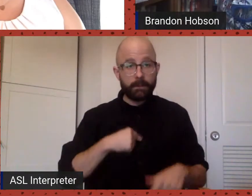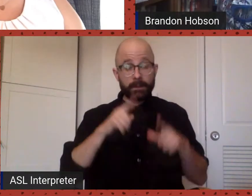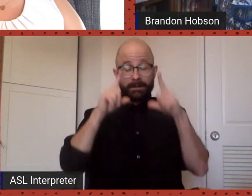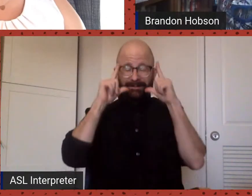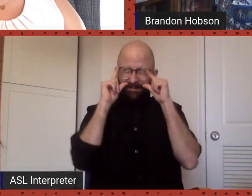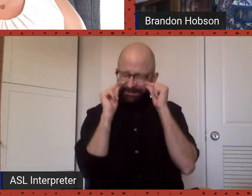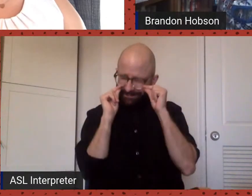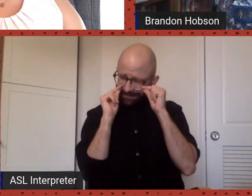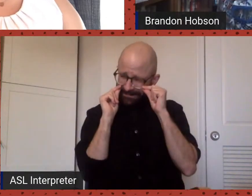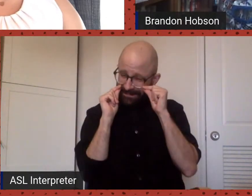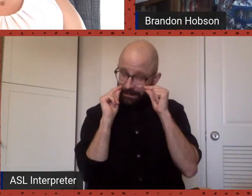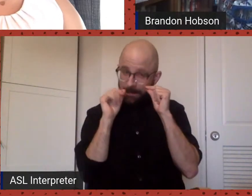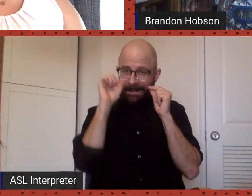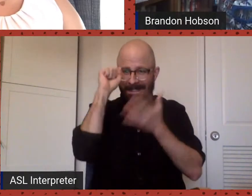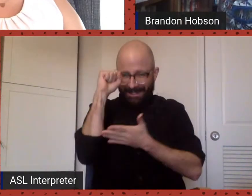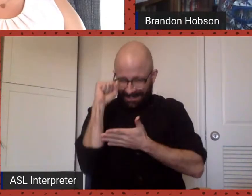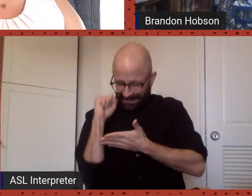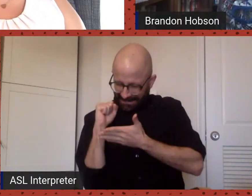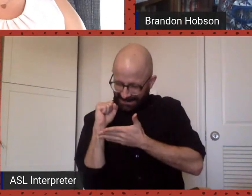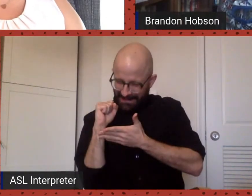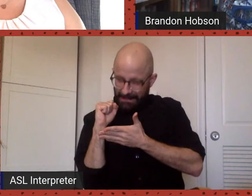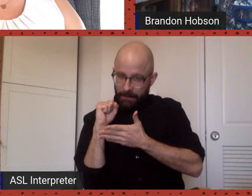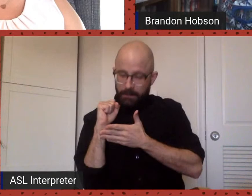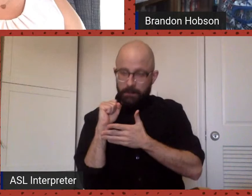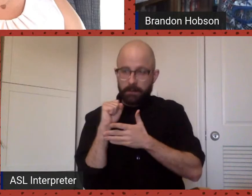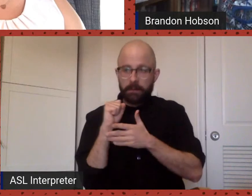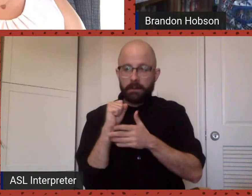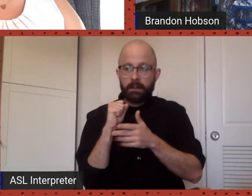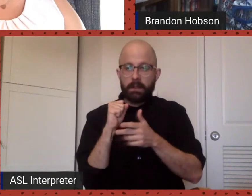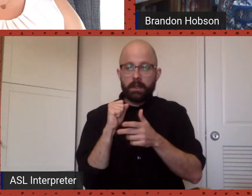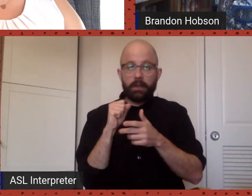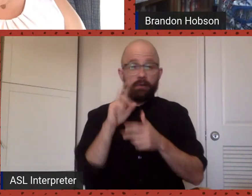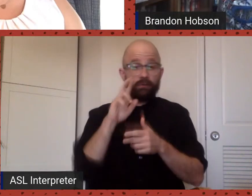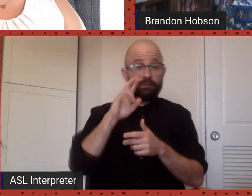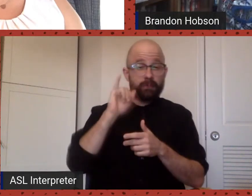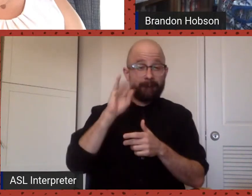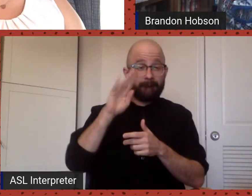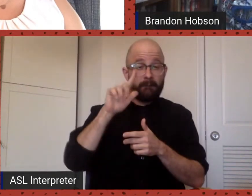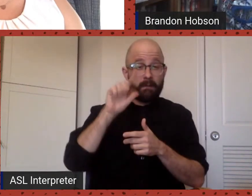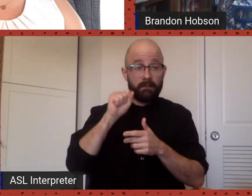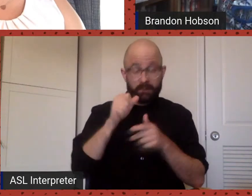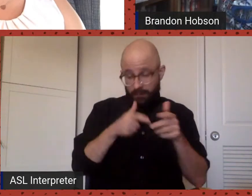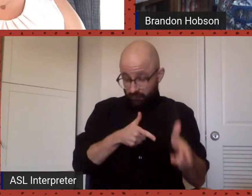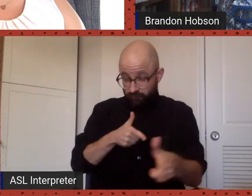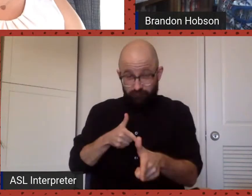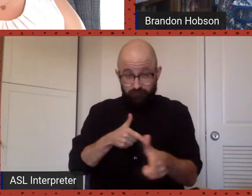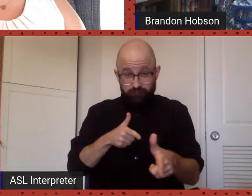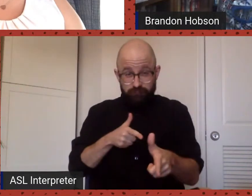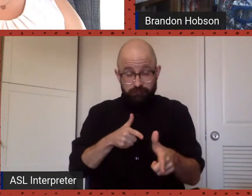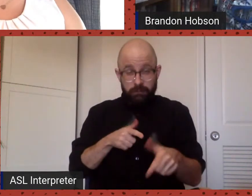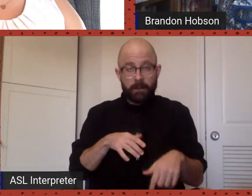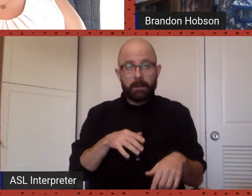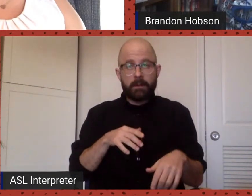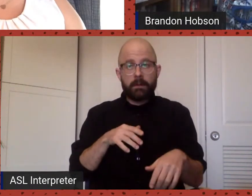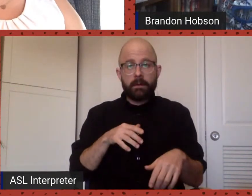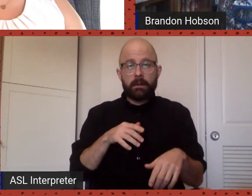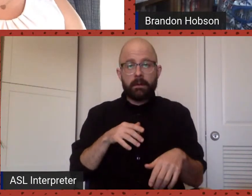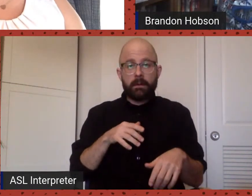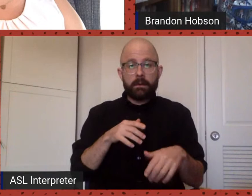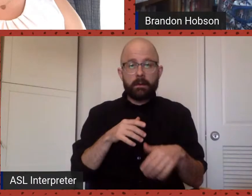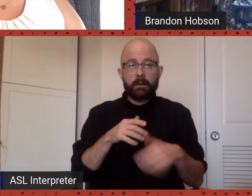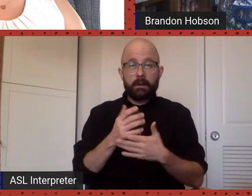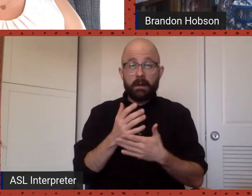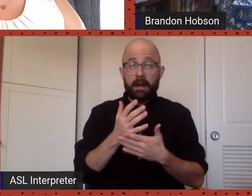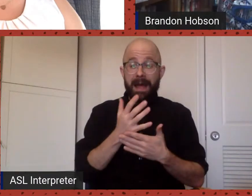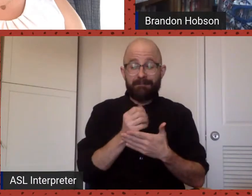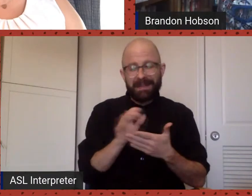eyes and lowered my head as they pointed their rifles at us. I begged you not to open your eyes, even when they told you